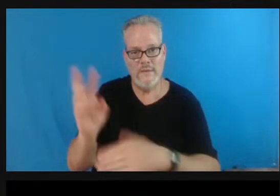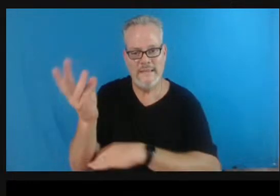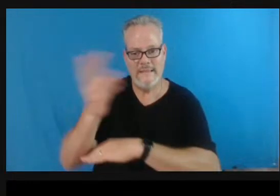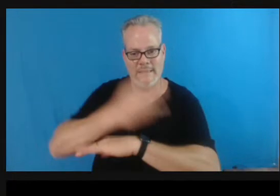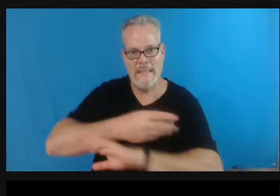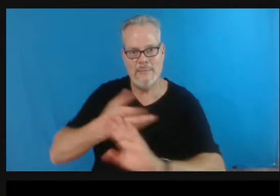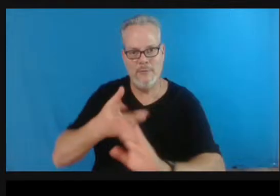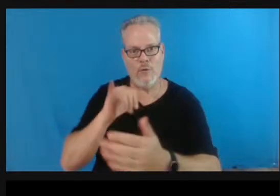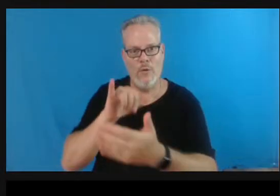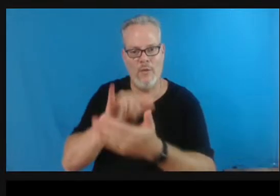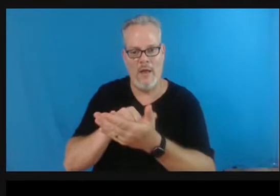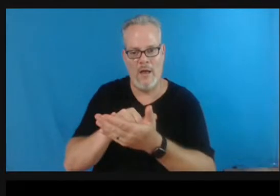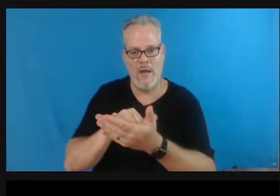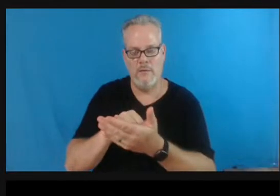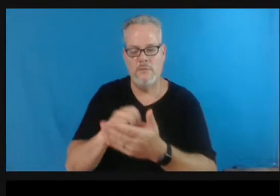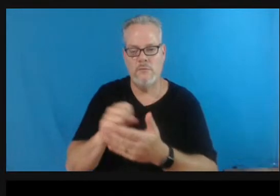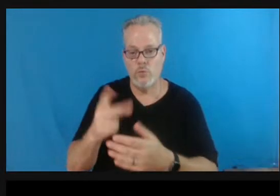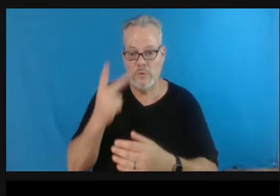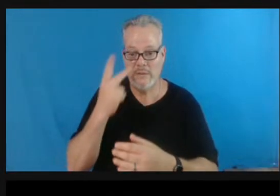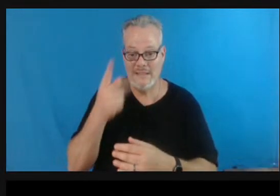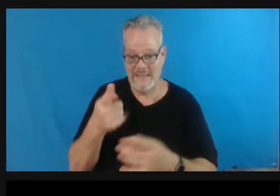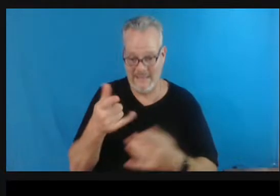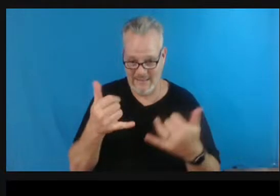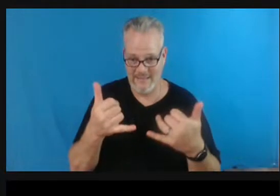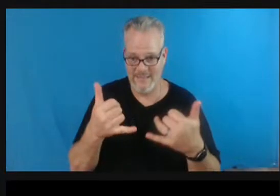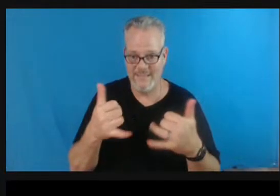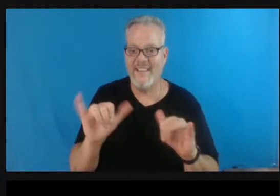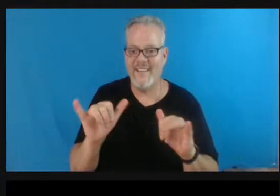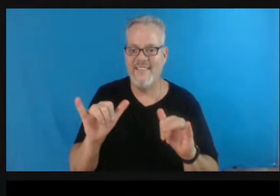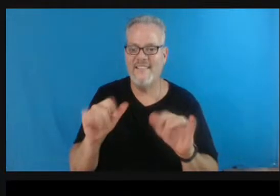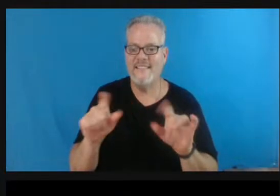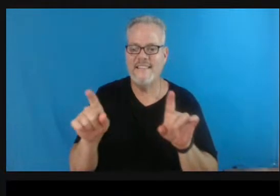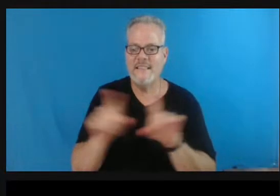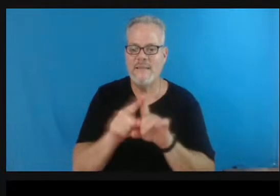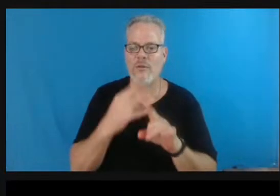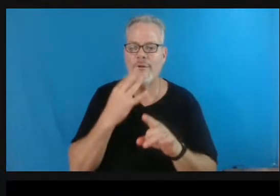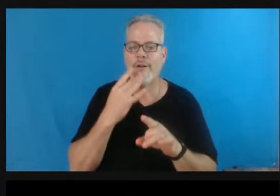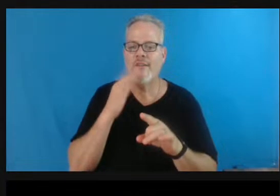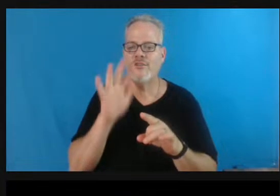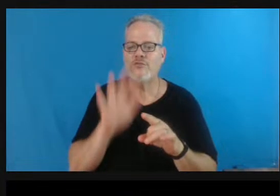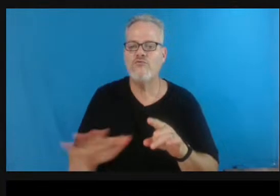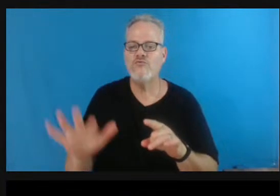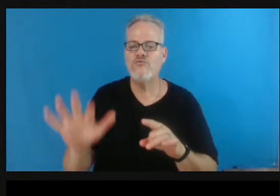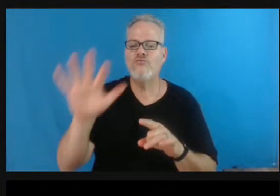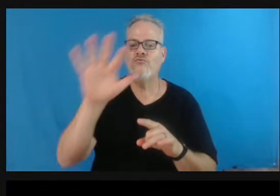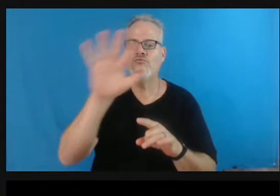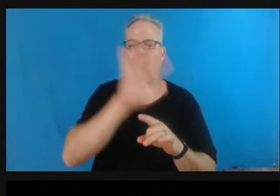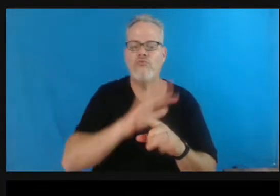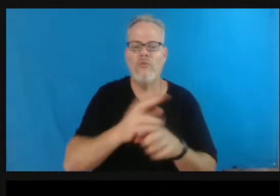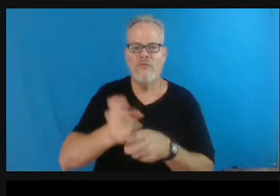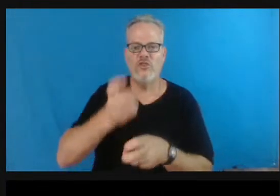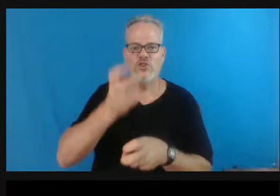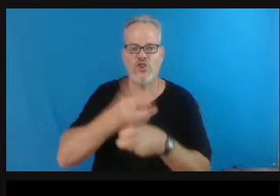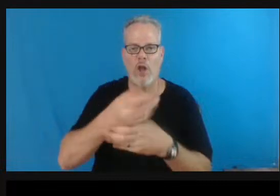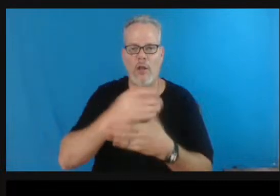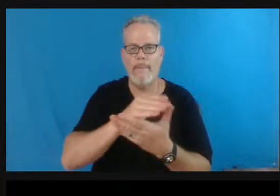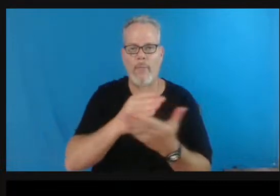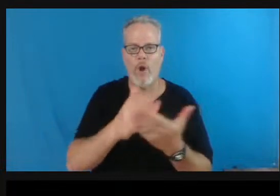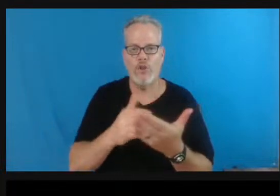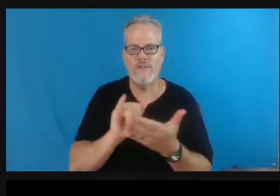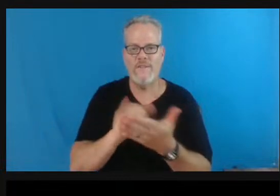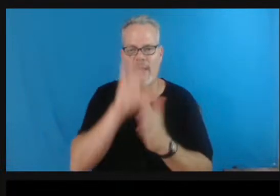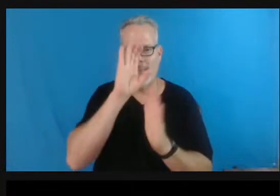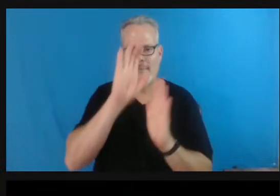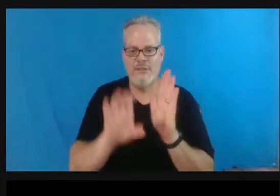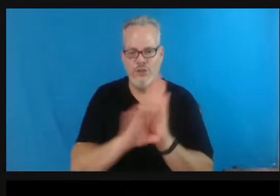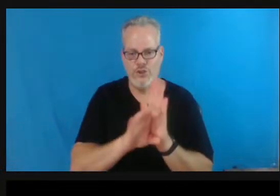You see these fairly similar colors across the solid parts of the image.